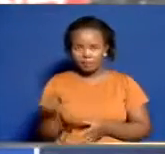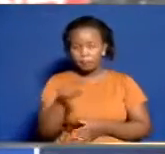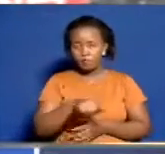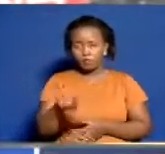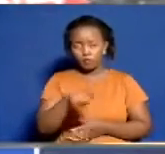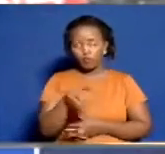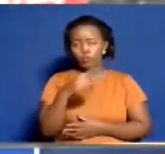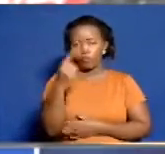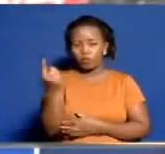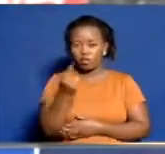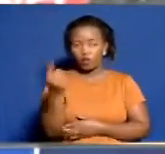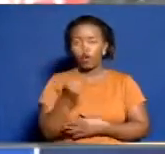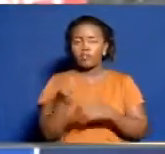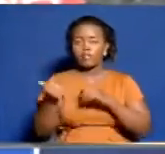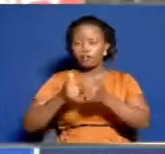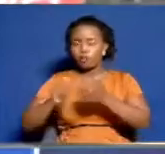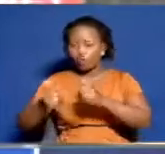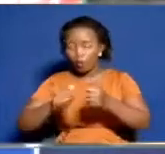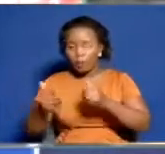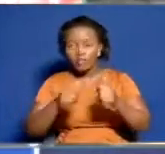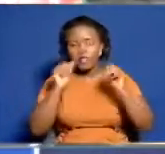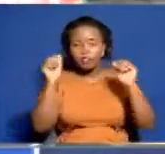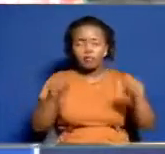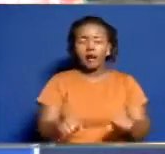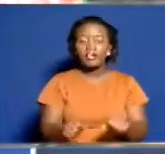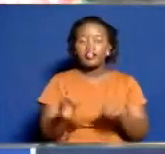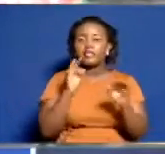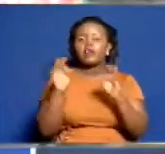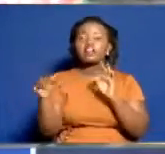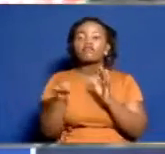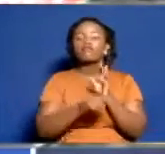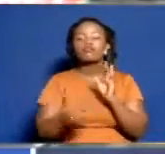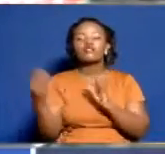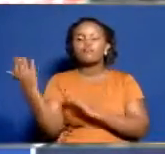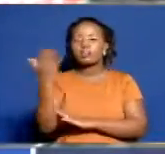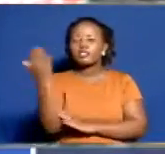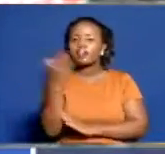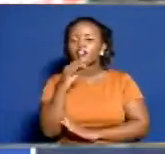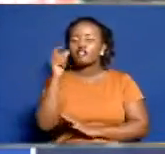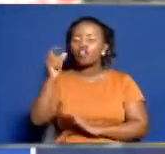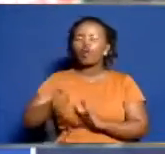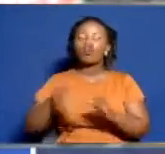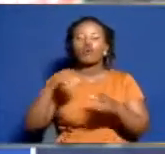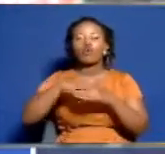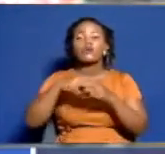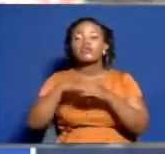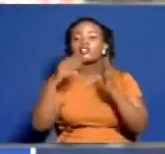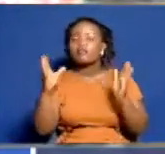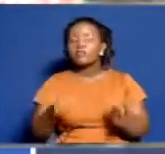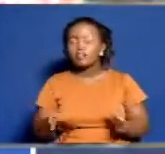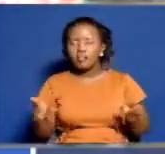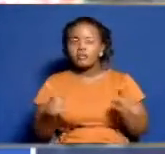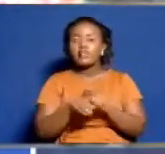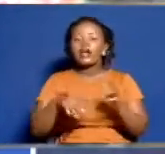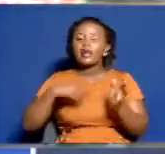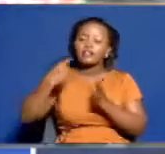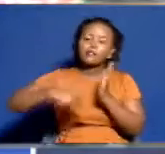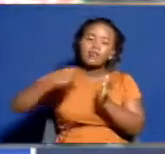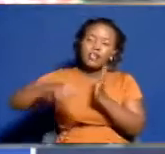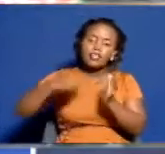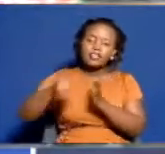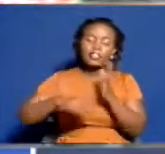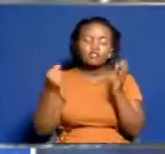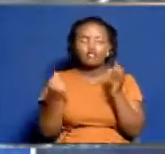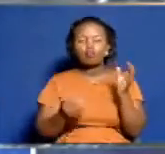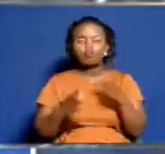be competitive if we facilitate our local investors and our industries to grow and produce